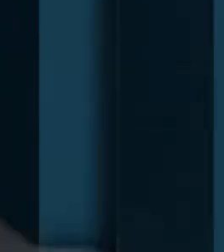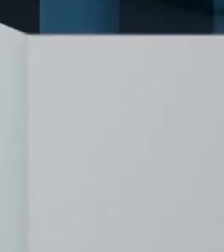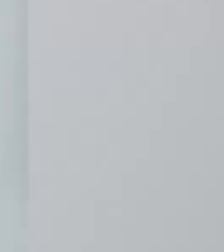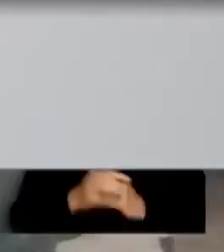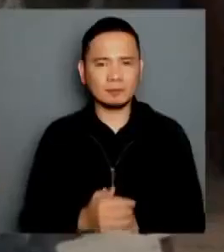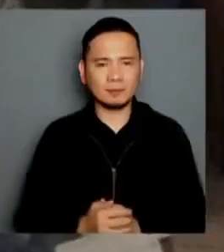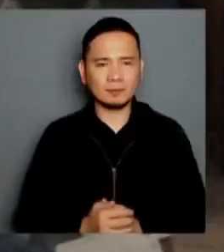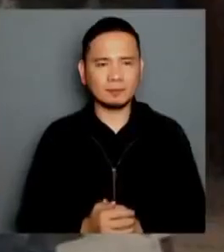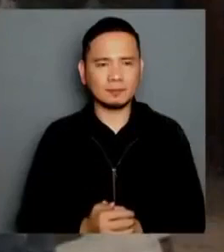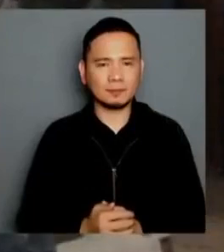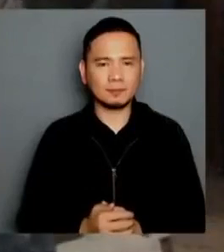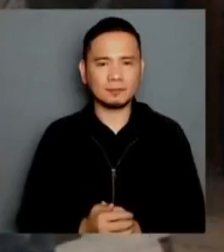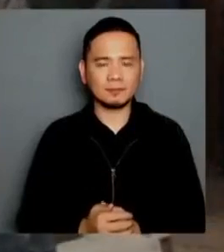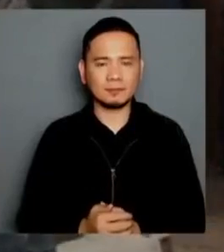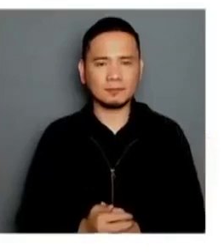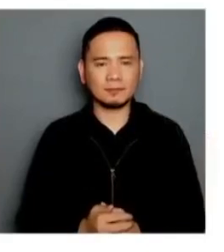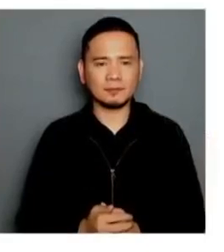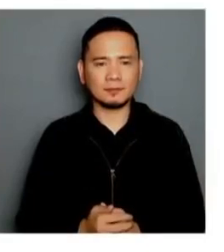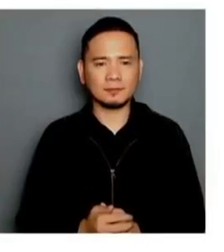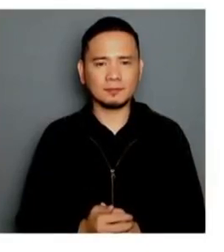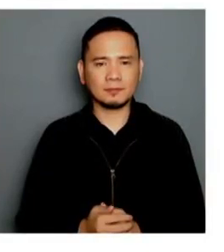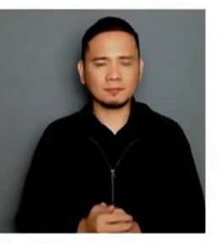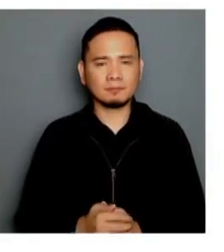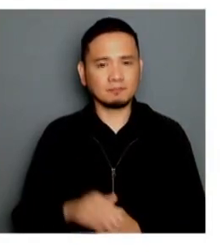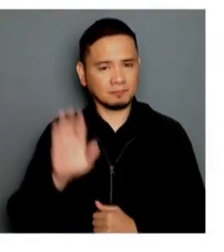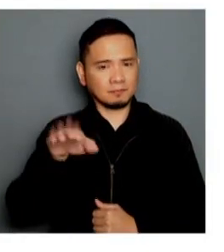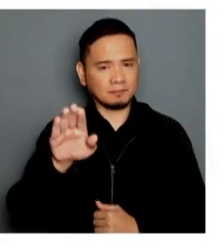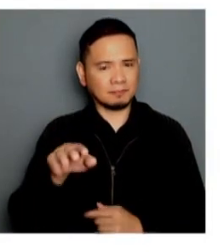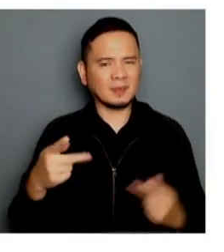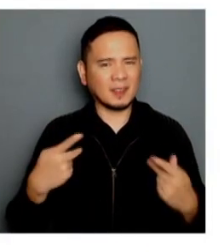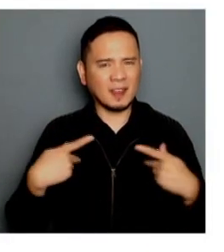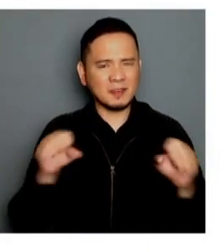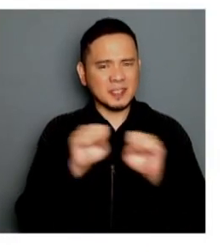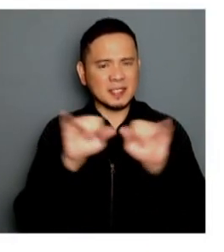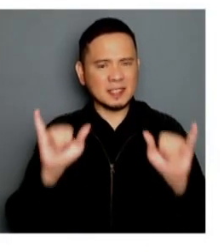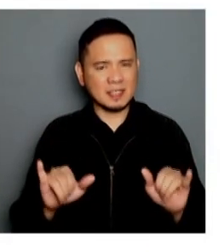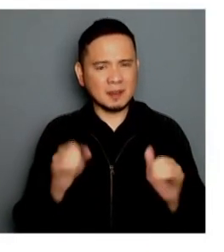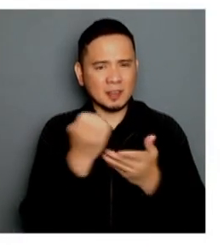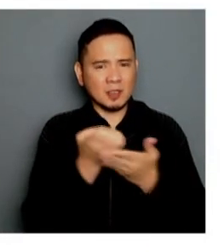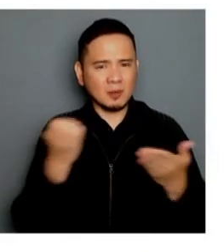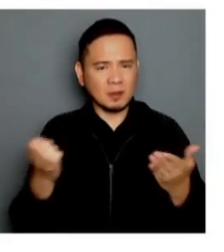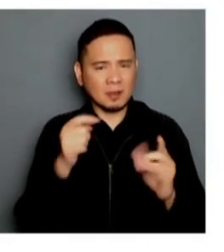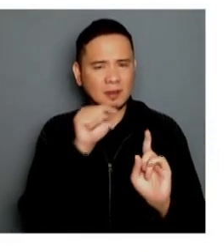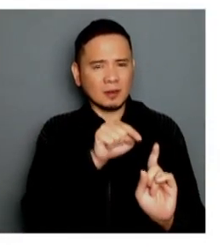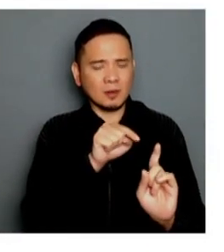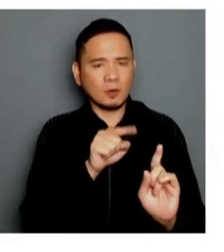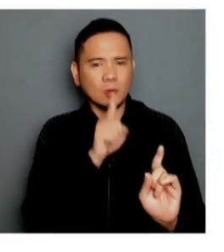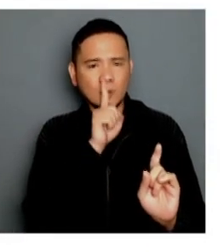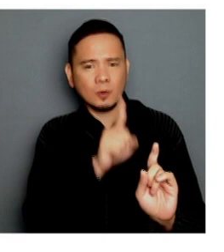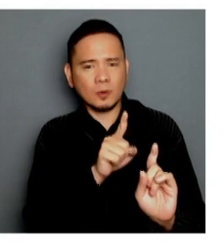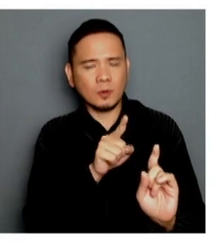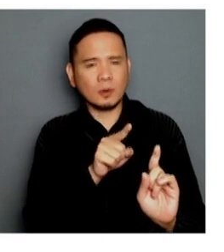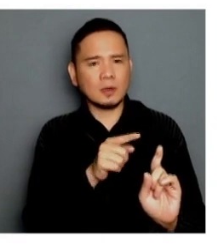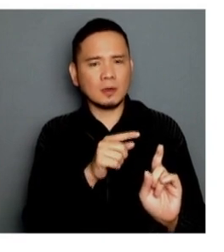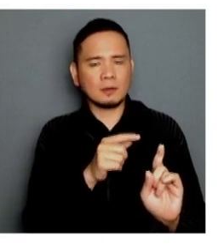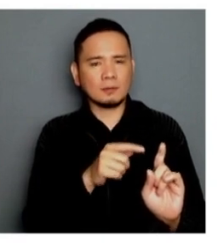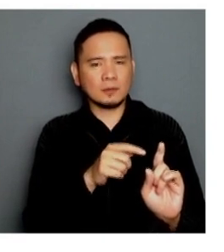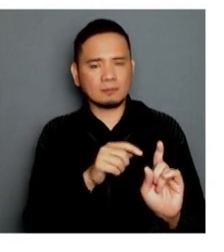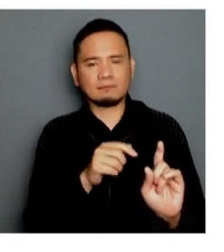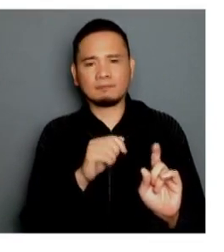Ito kasing mga system o equipment na ito, these were bought in